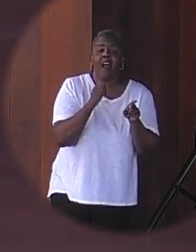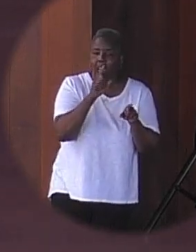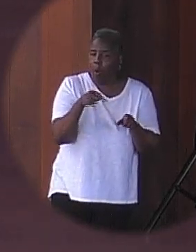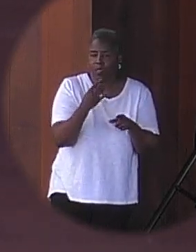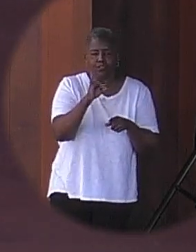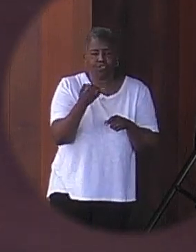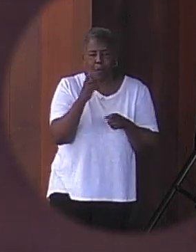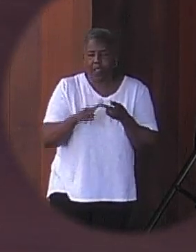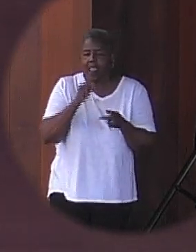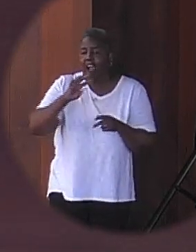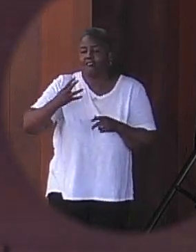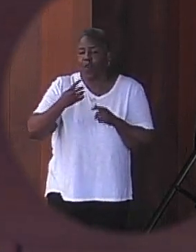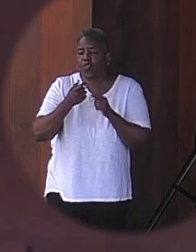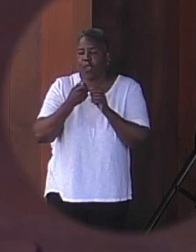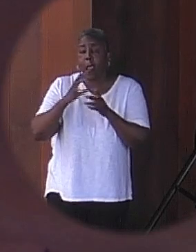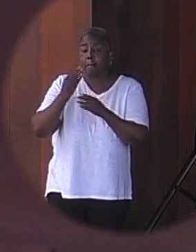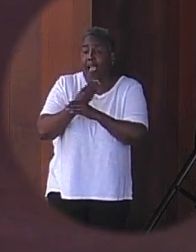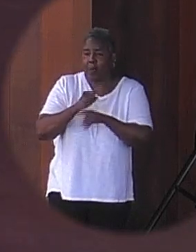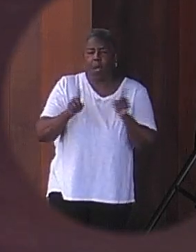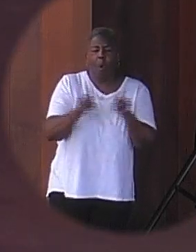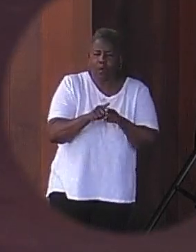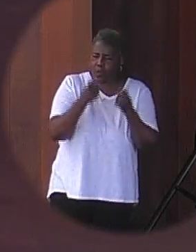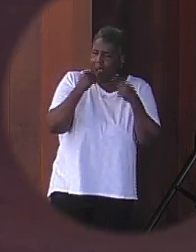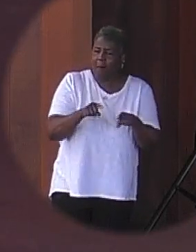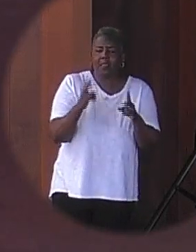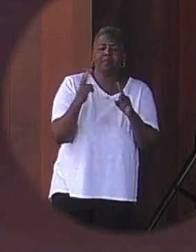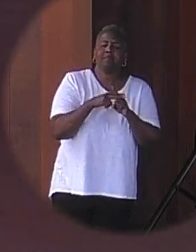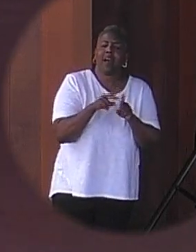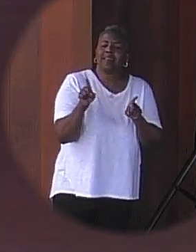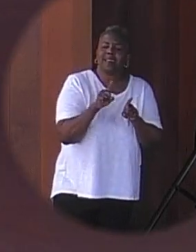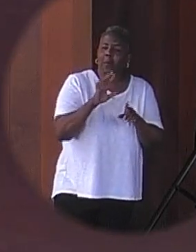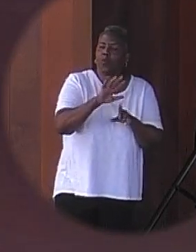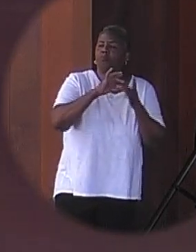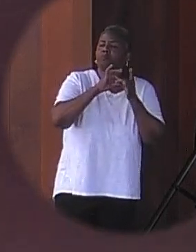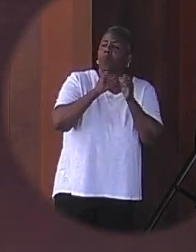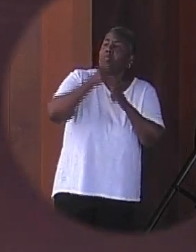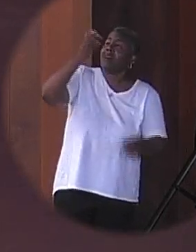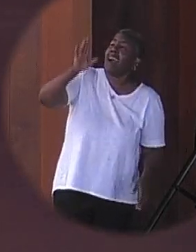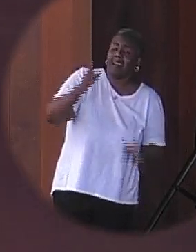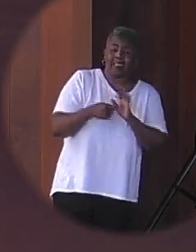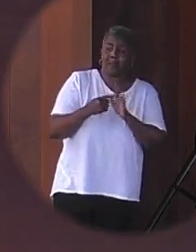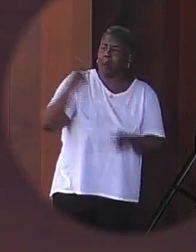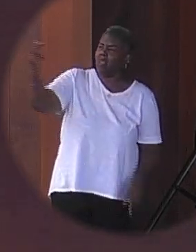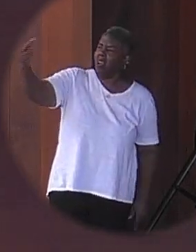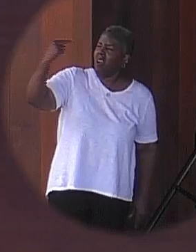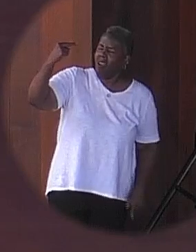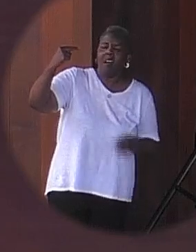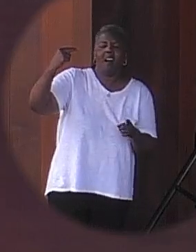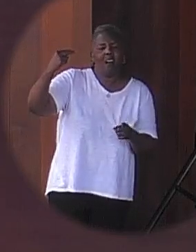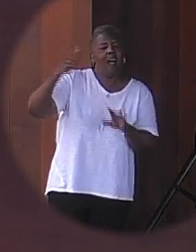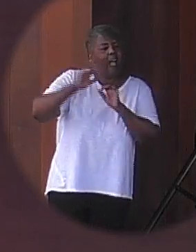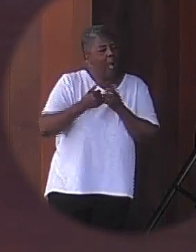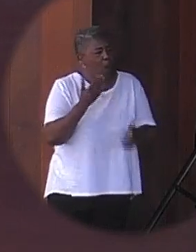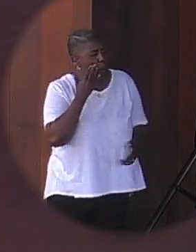That's not just fourth grade math. That's also in your walk with God. That God sometimes looks at us and declares that the way